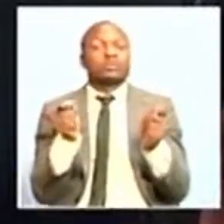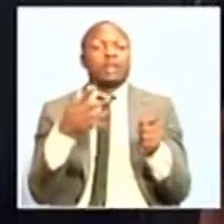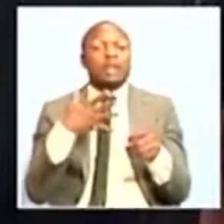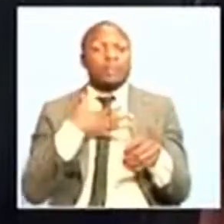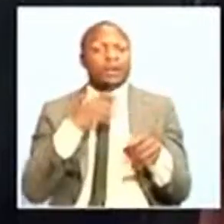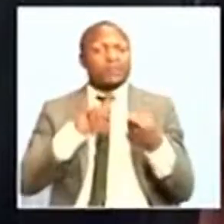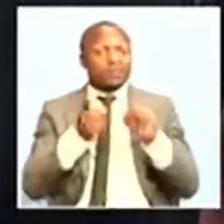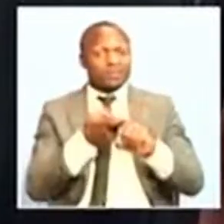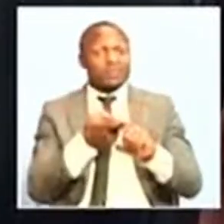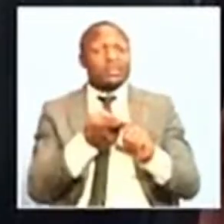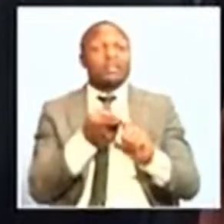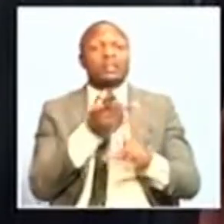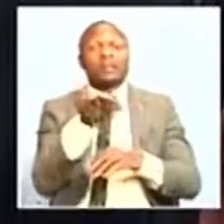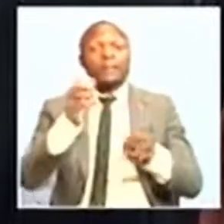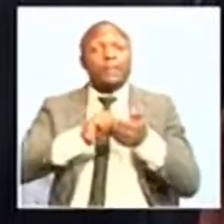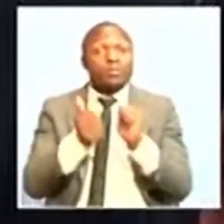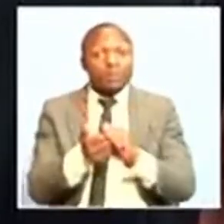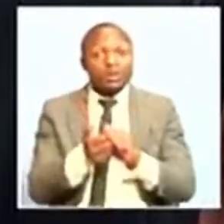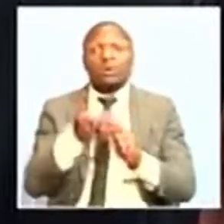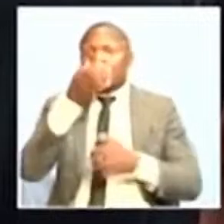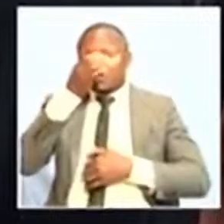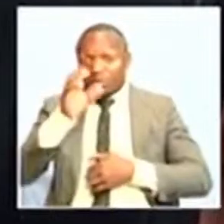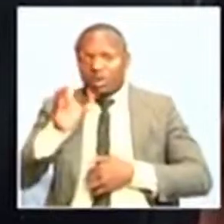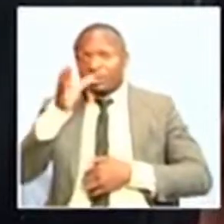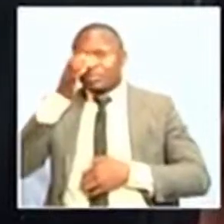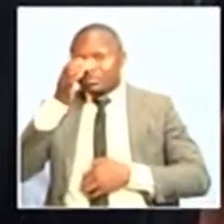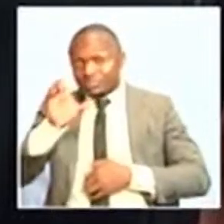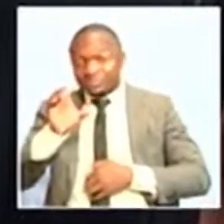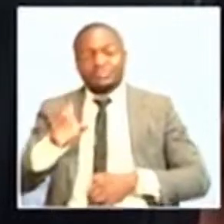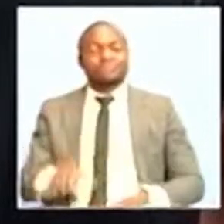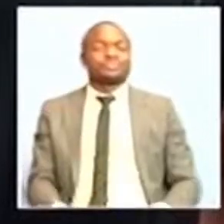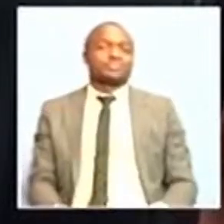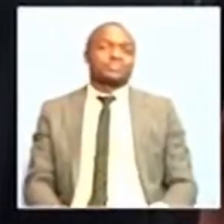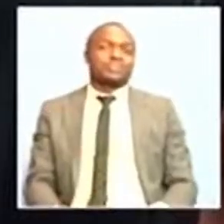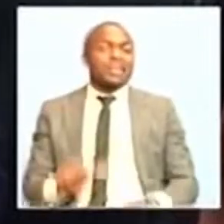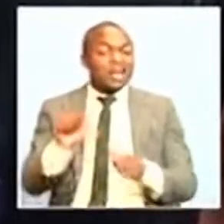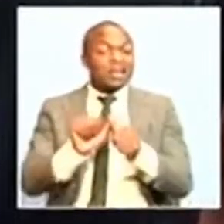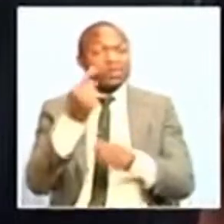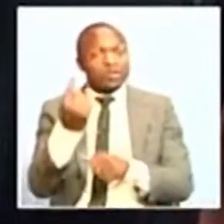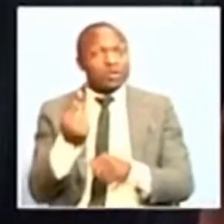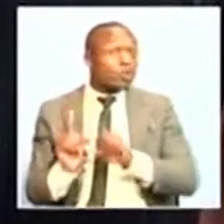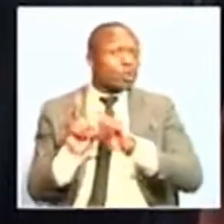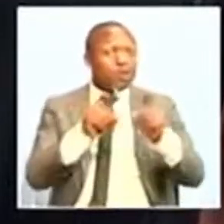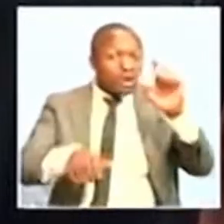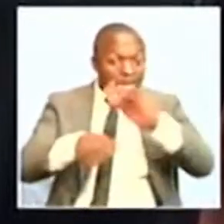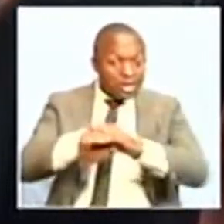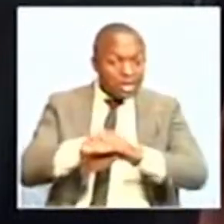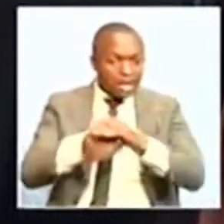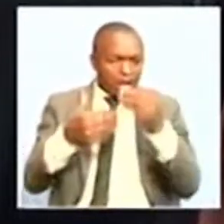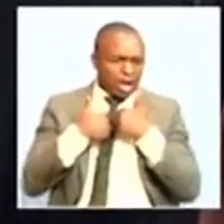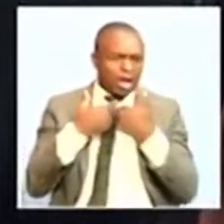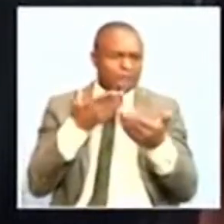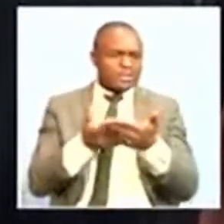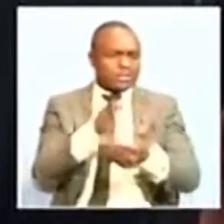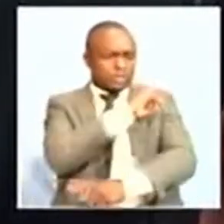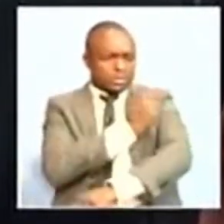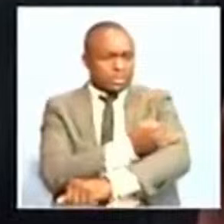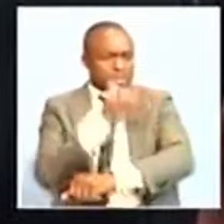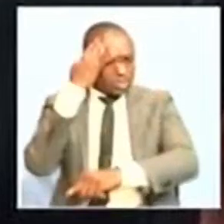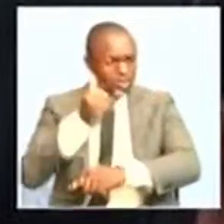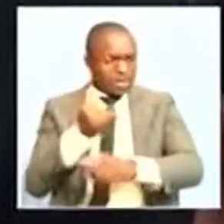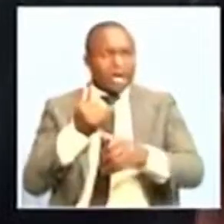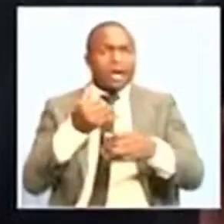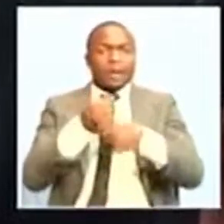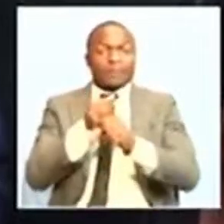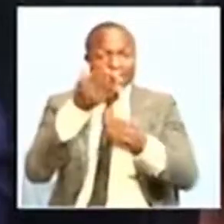said, a Pandora box of corruption, and everybody will go and hide to say, no, look, I have got immunity. That's why I made this particular